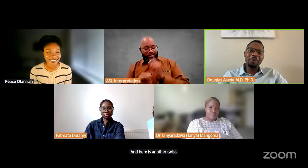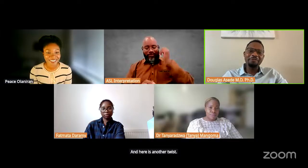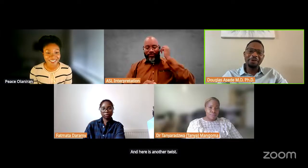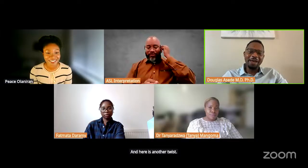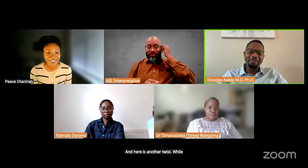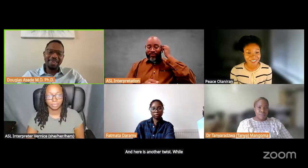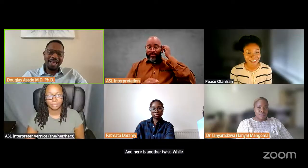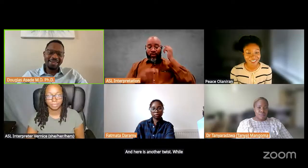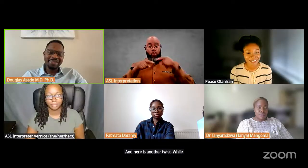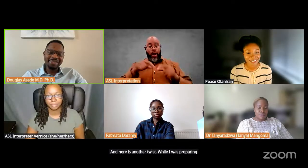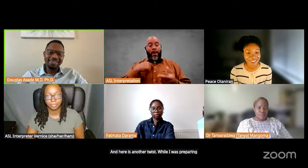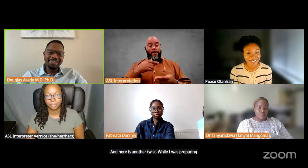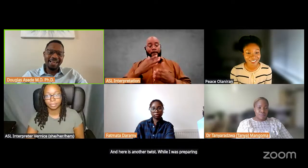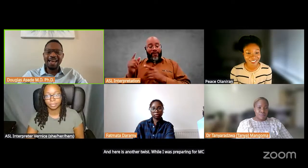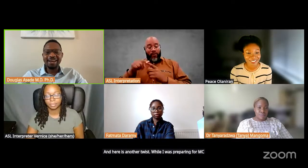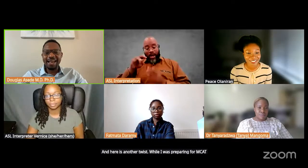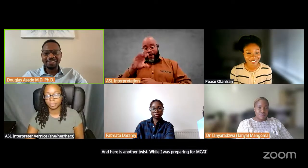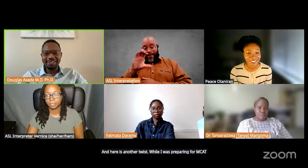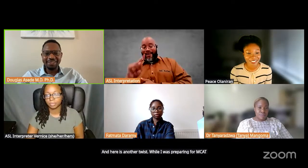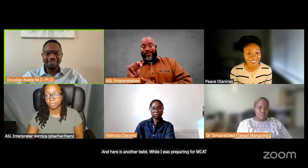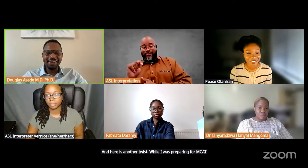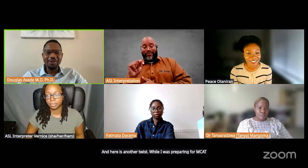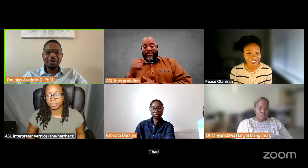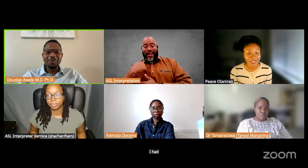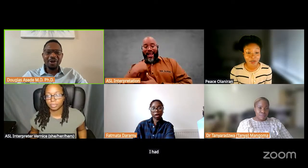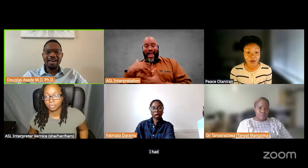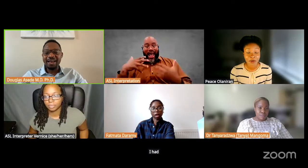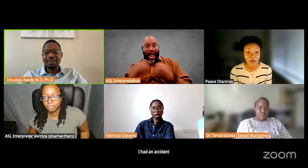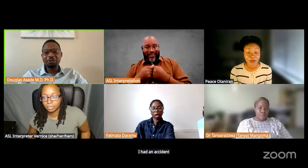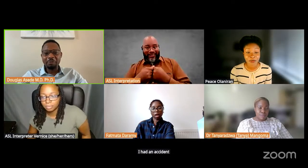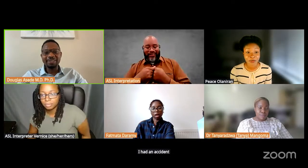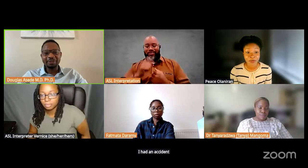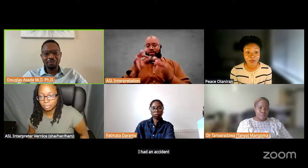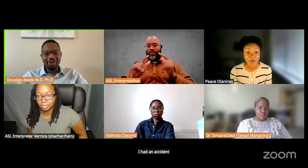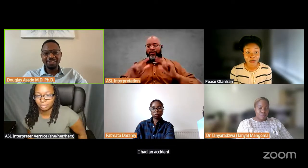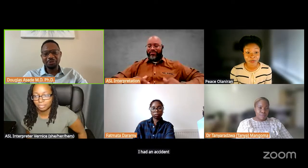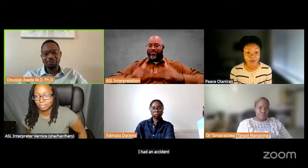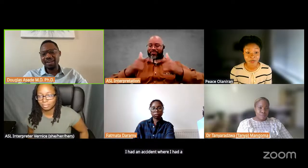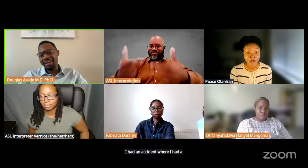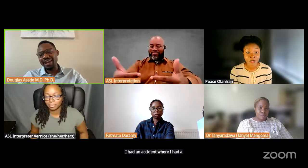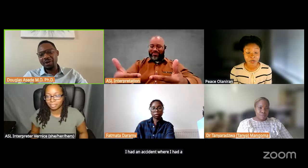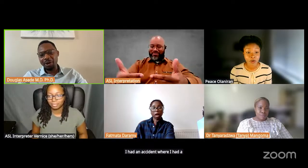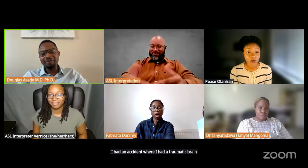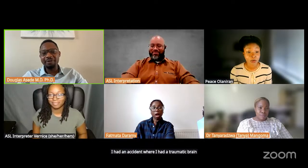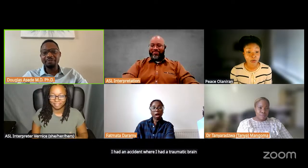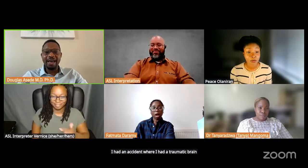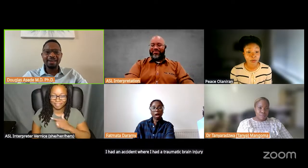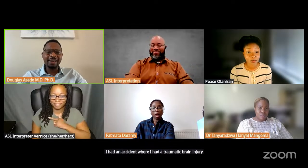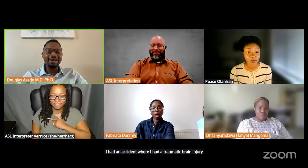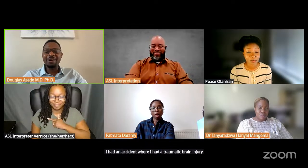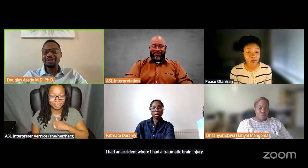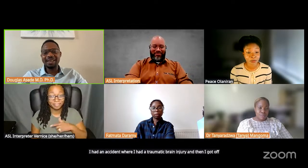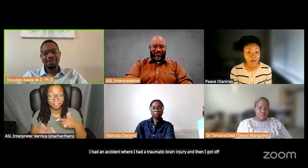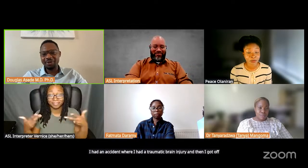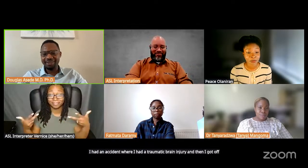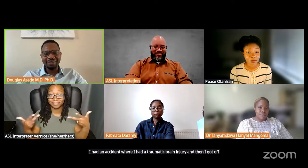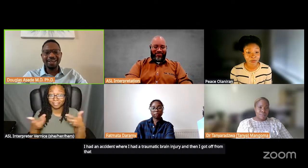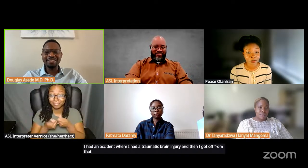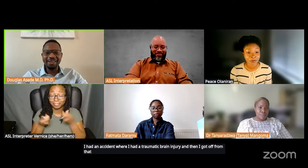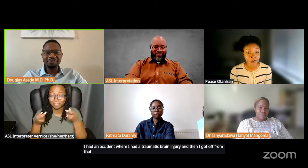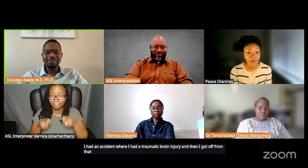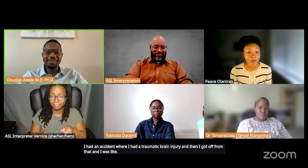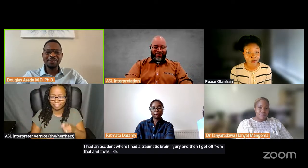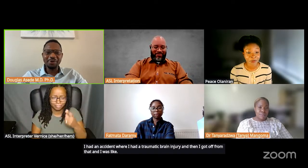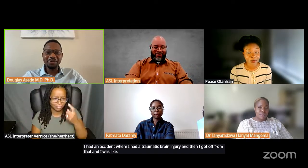was preparing for MCAT, I had an accident where I Oh, had a traumatic brain injury. And then I got off from that and I was like, okay,